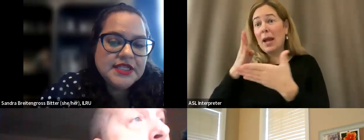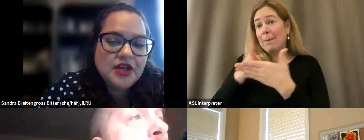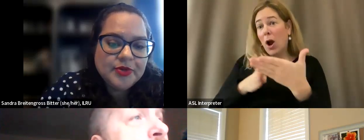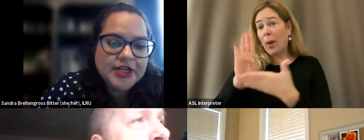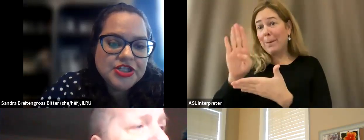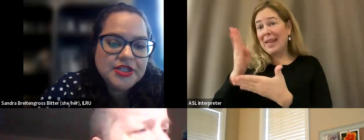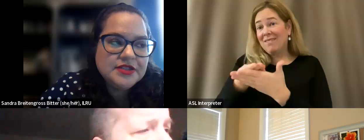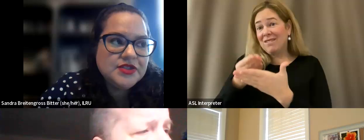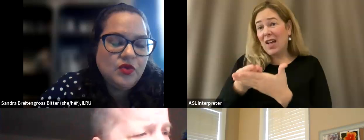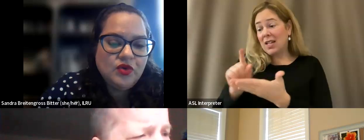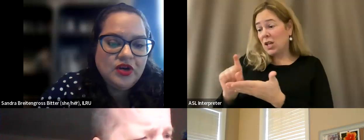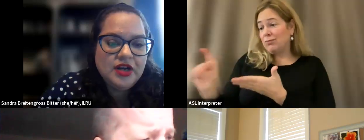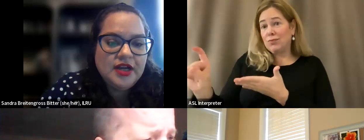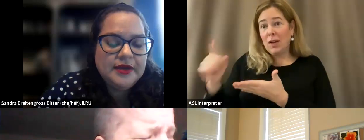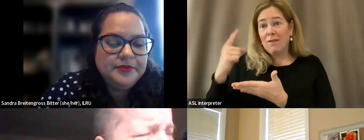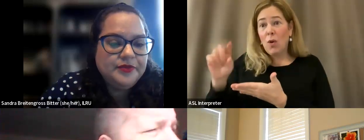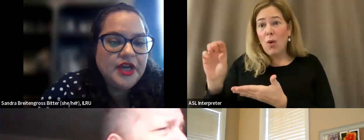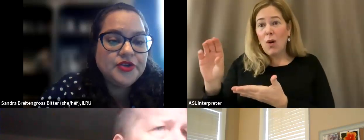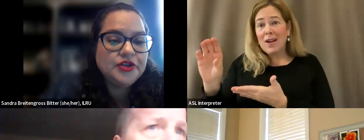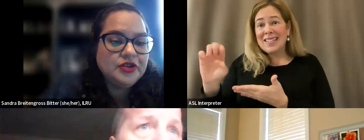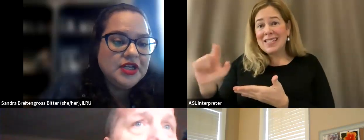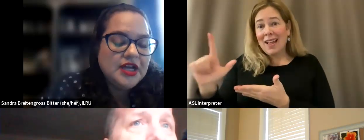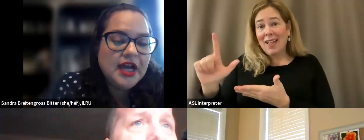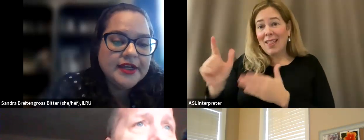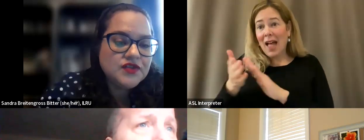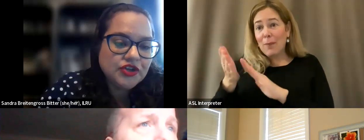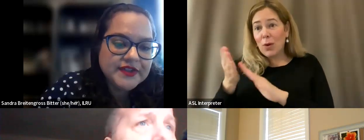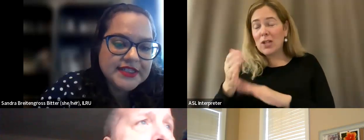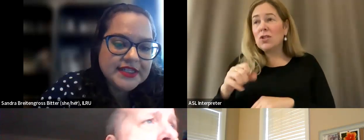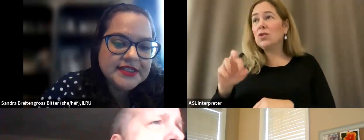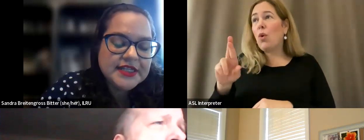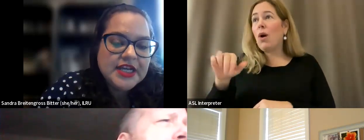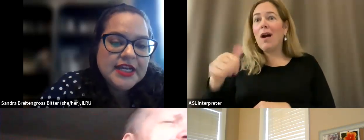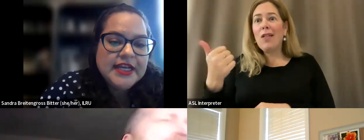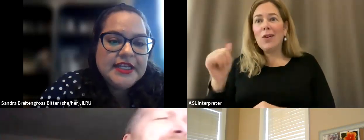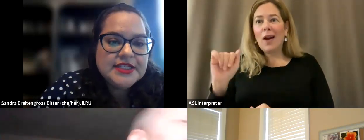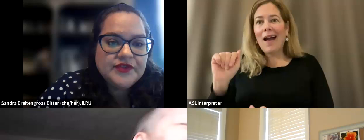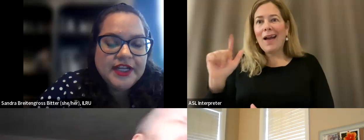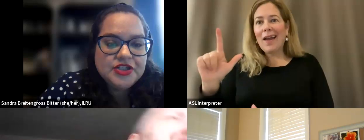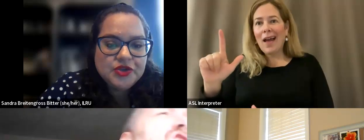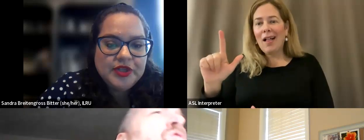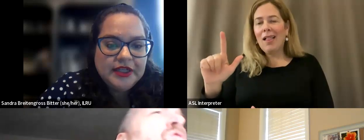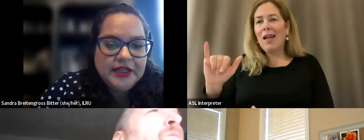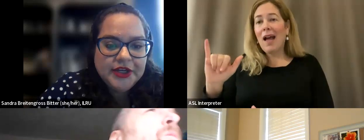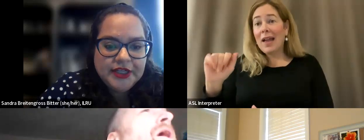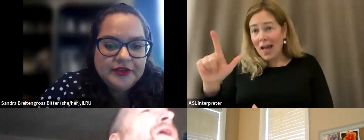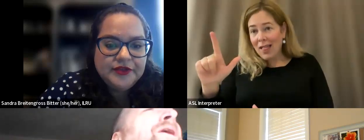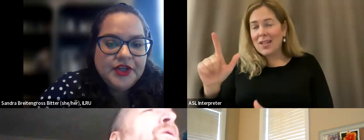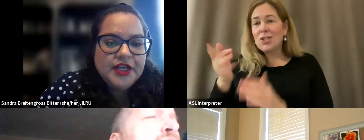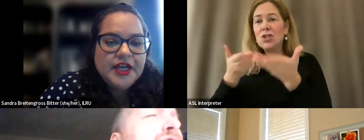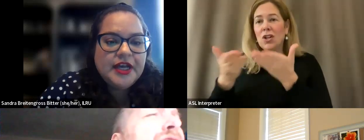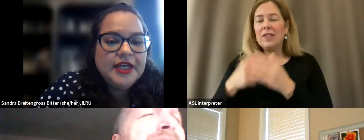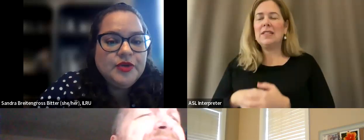on SIL operations or other IL services, in this financial plan